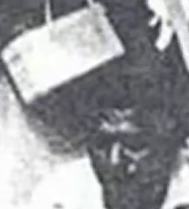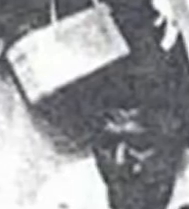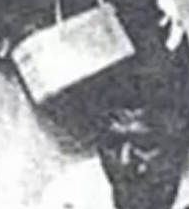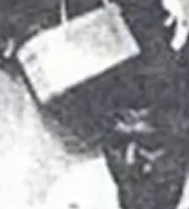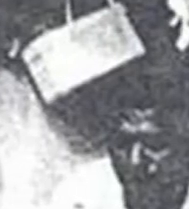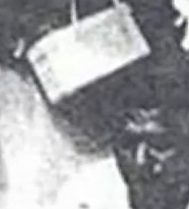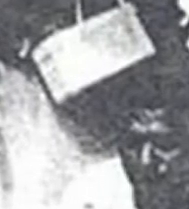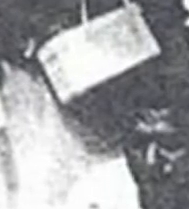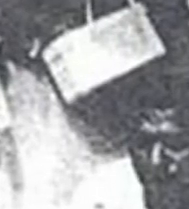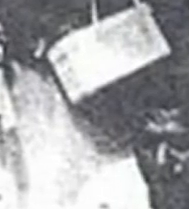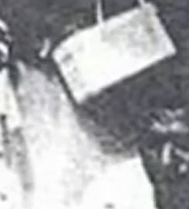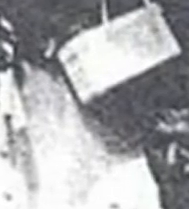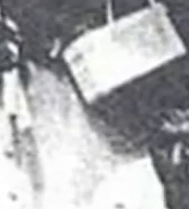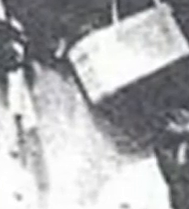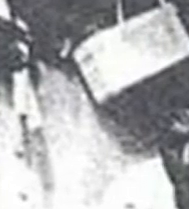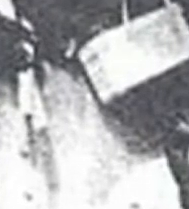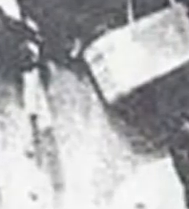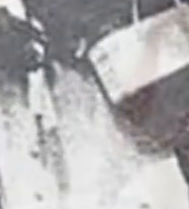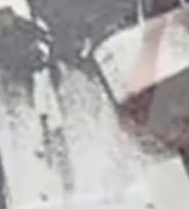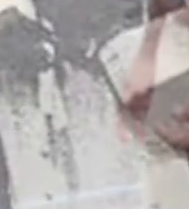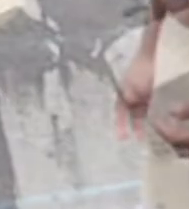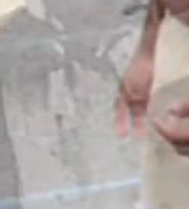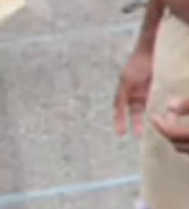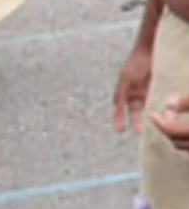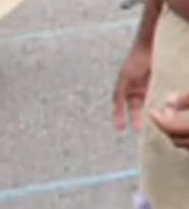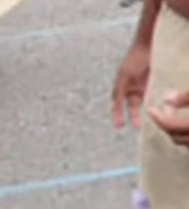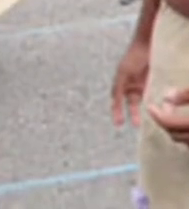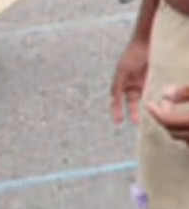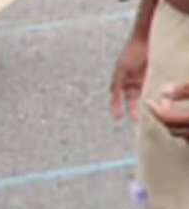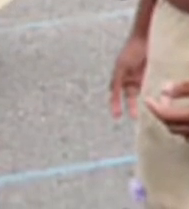The last 40 years